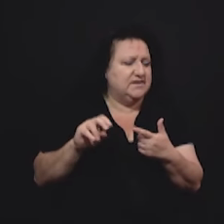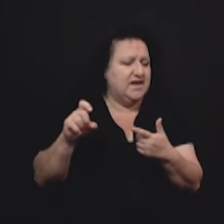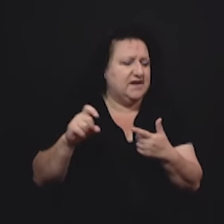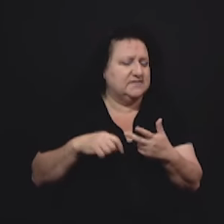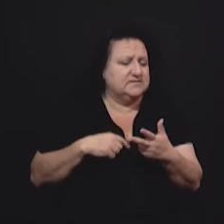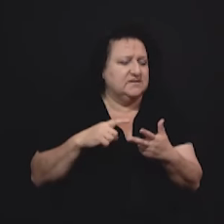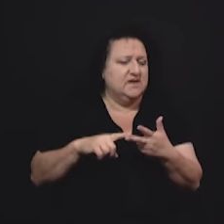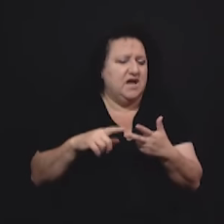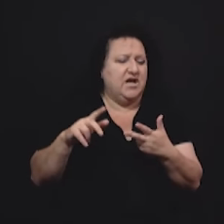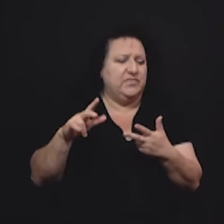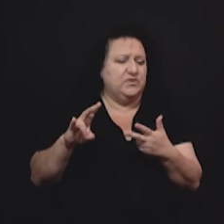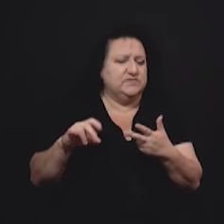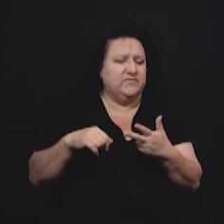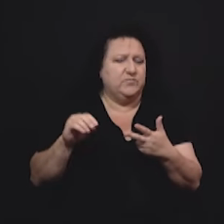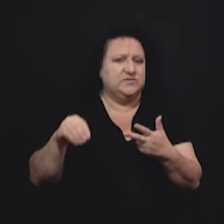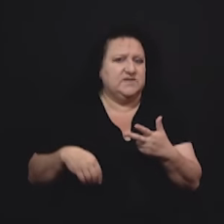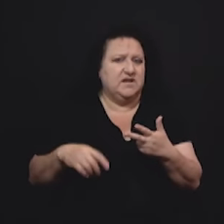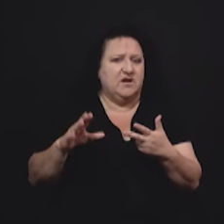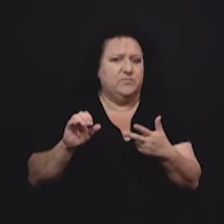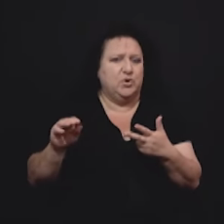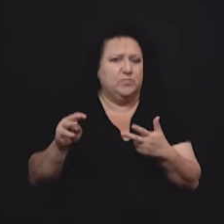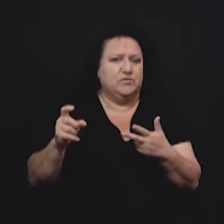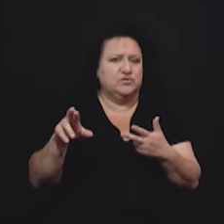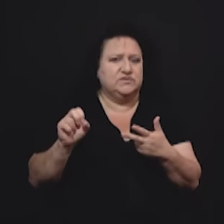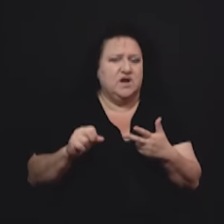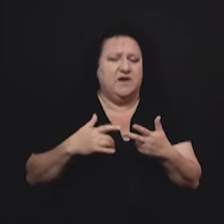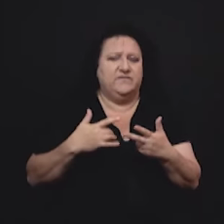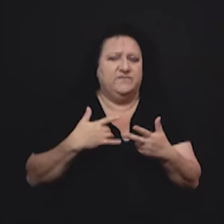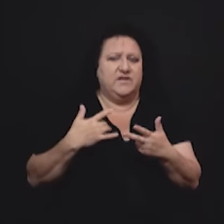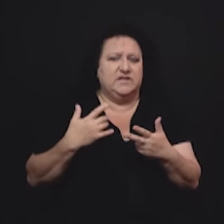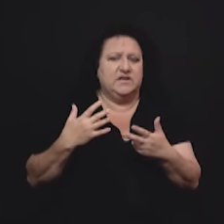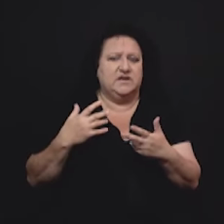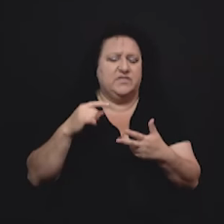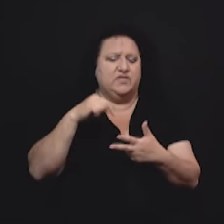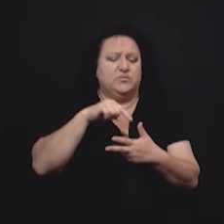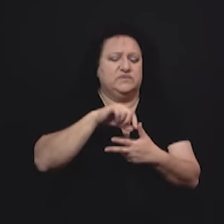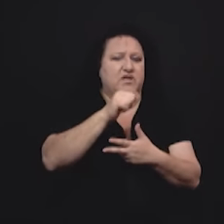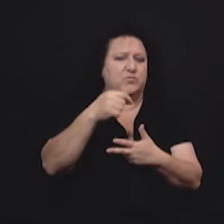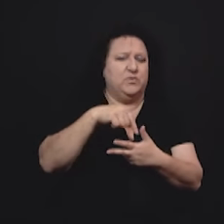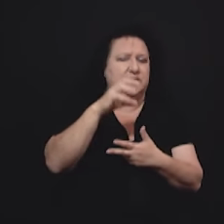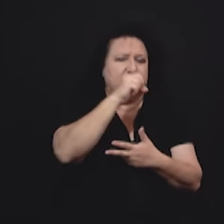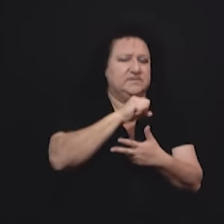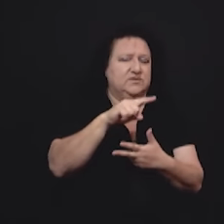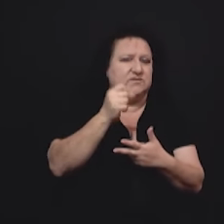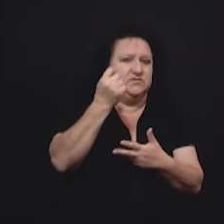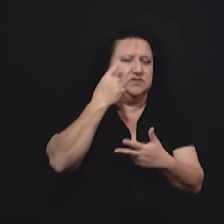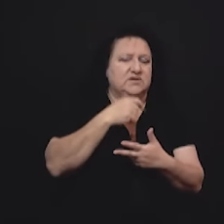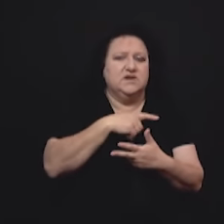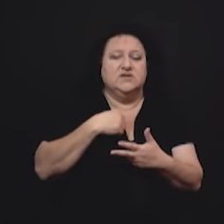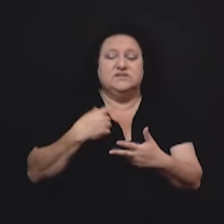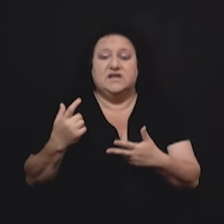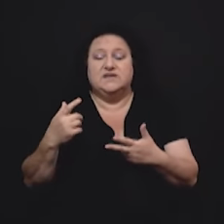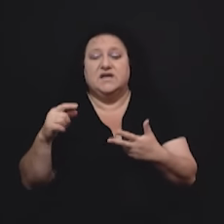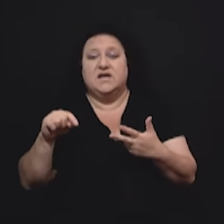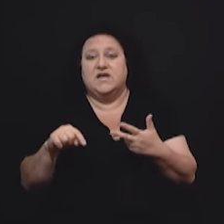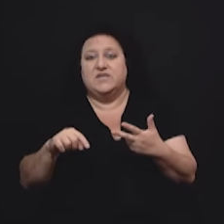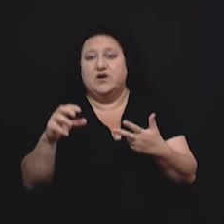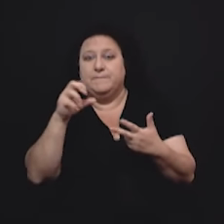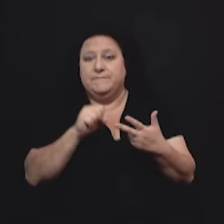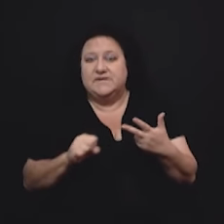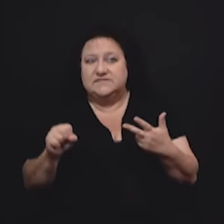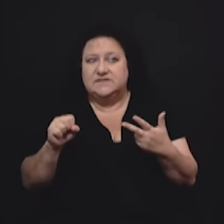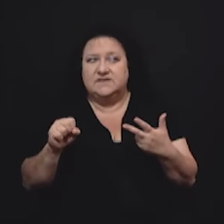experiencing significant levels of loneliness and disconnection in Nashville. Greater than the national average, y'all. Our city is